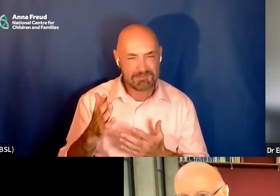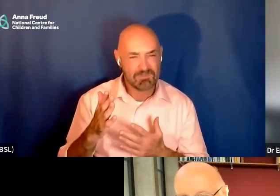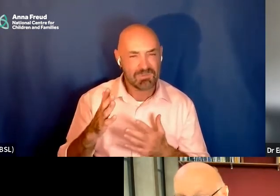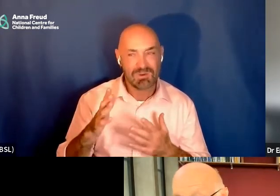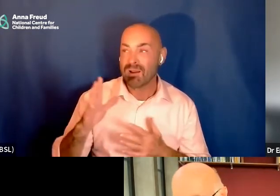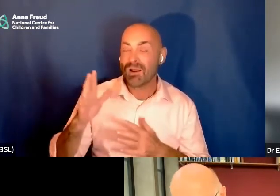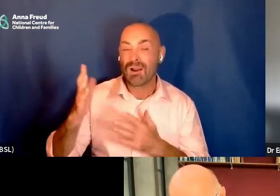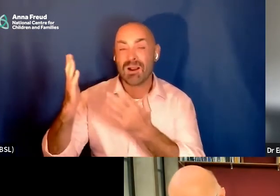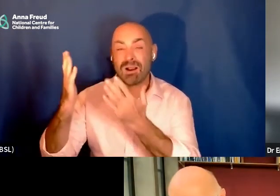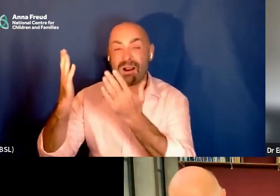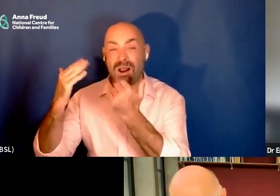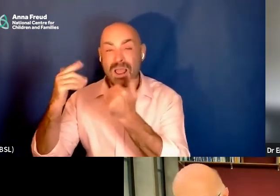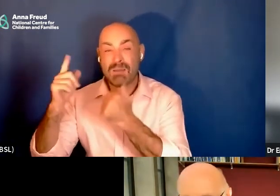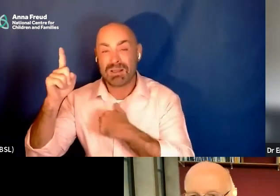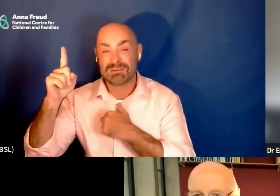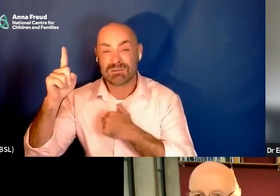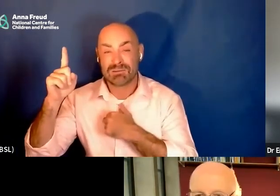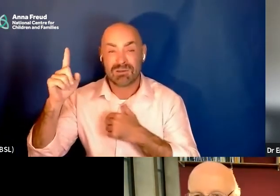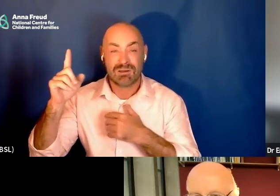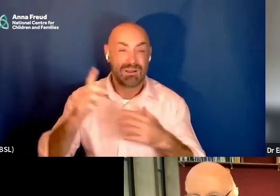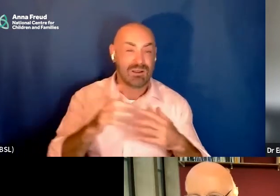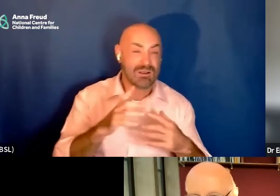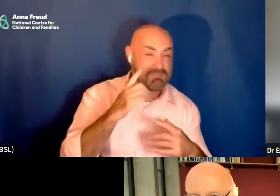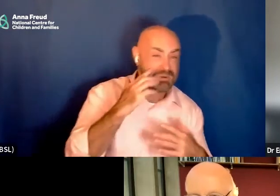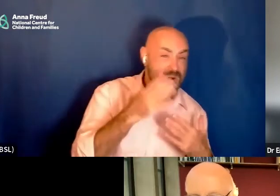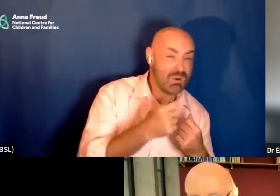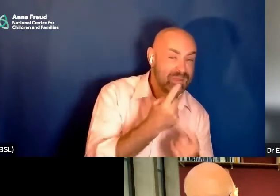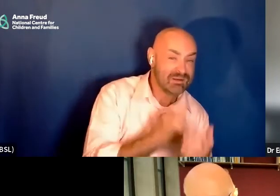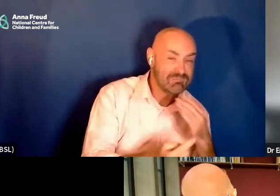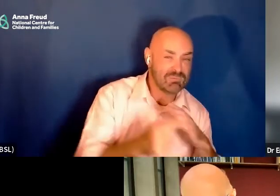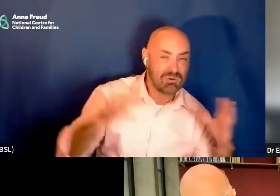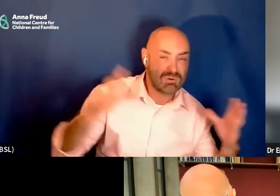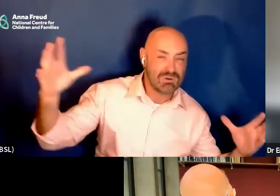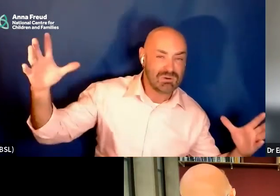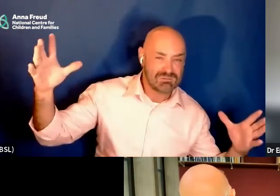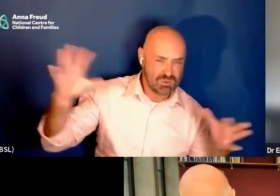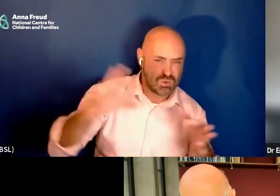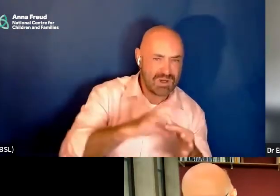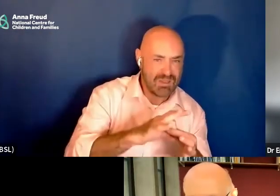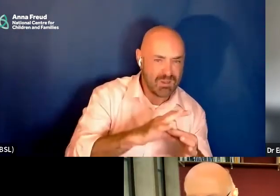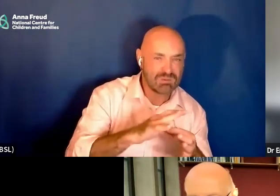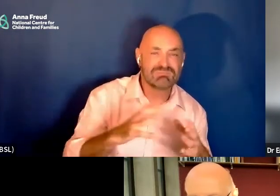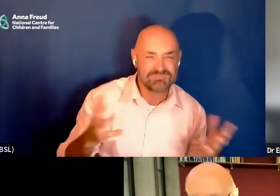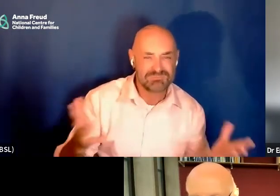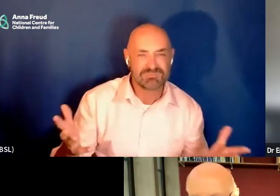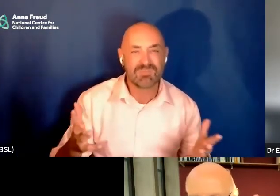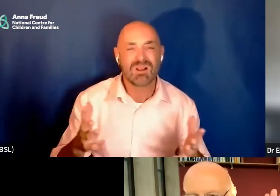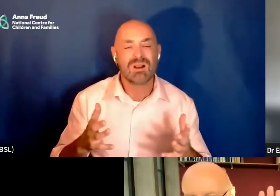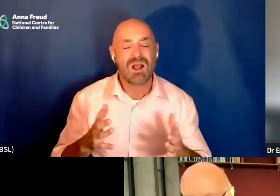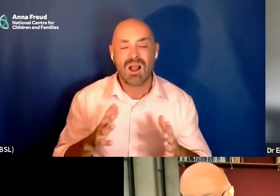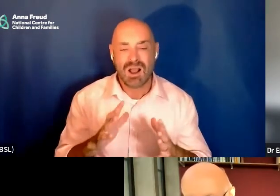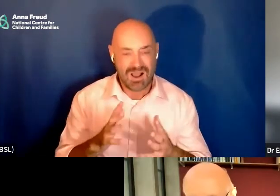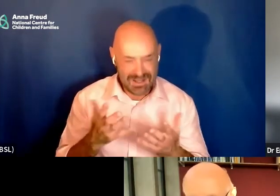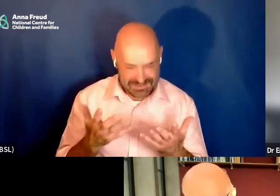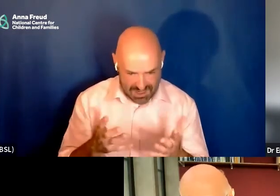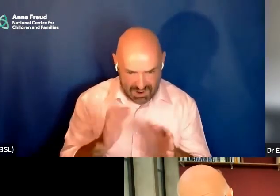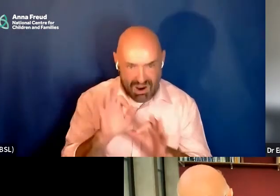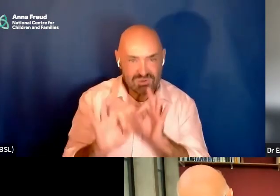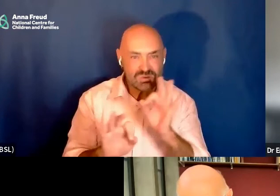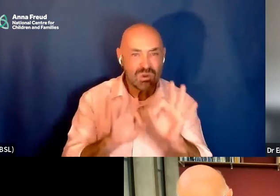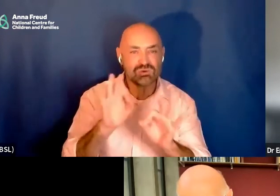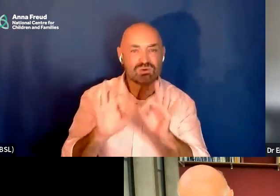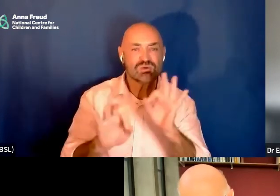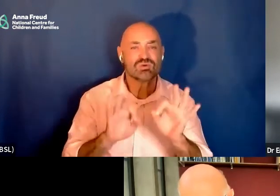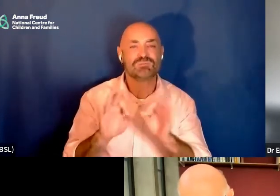together. I've got some questions already, and we've got to be fast because we don't have a lot of time. So got probably